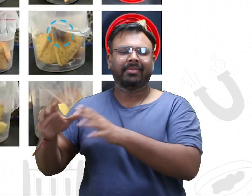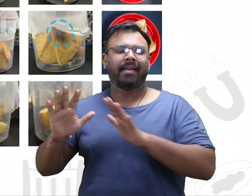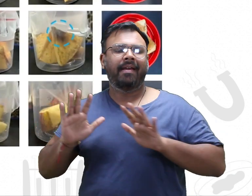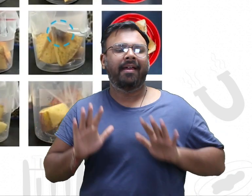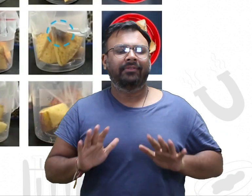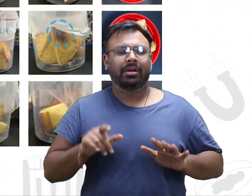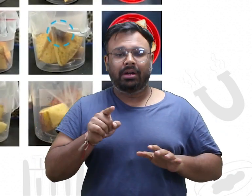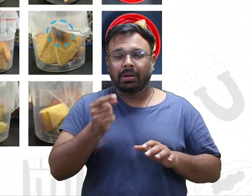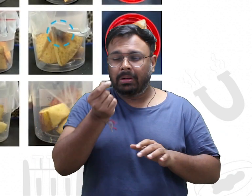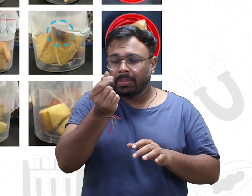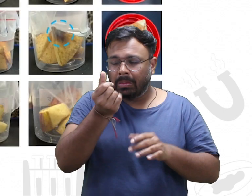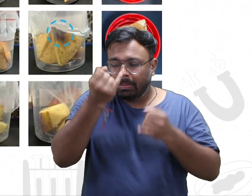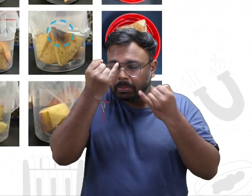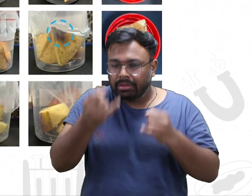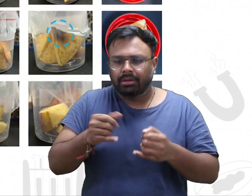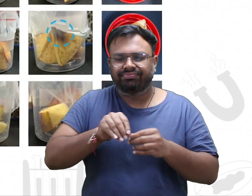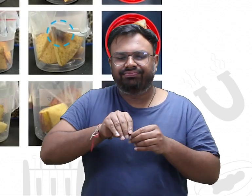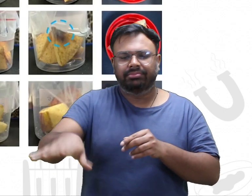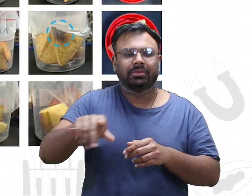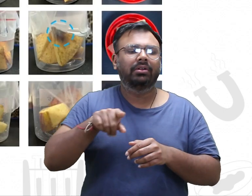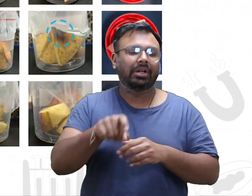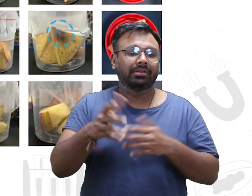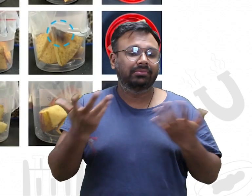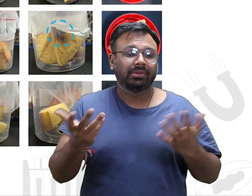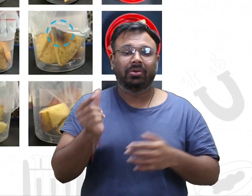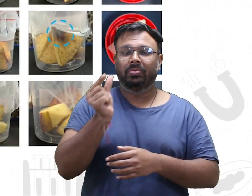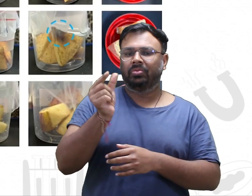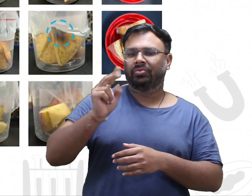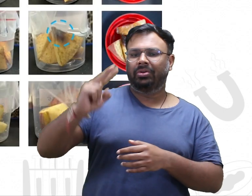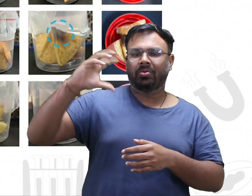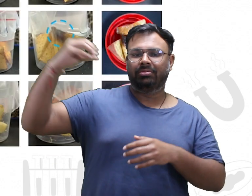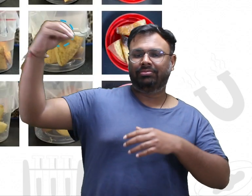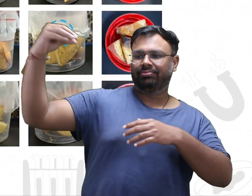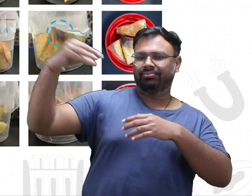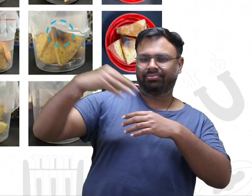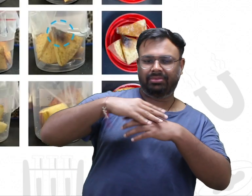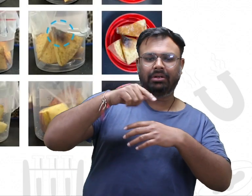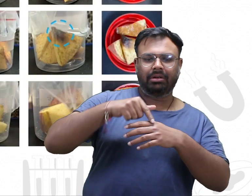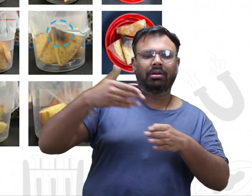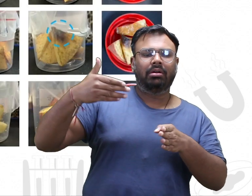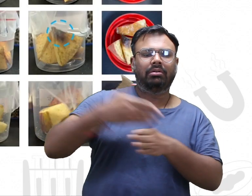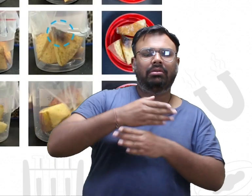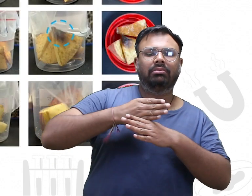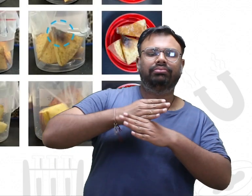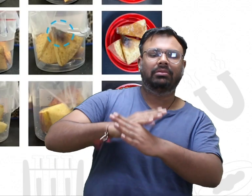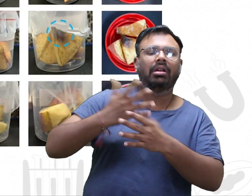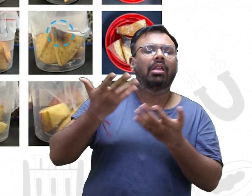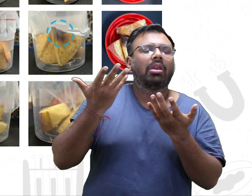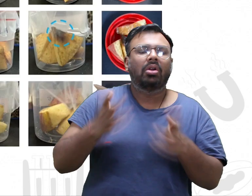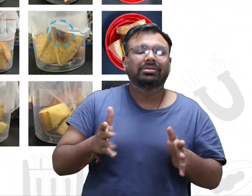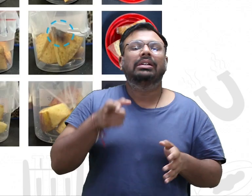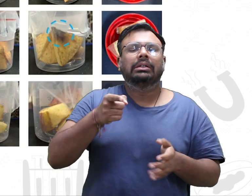property, sensing property, barrier property, and UV blockage